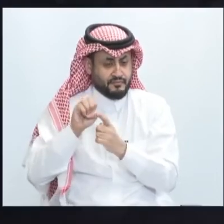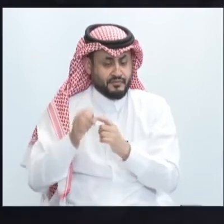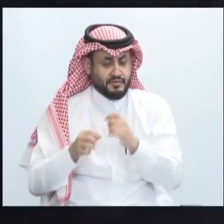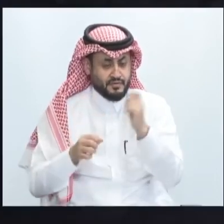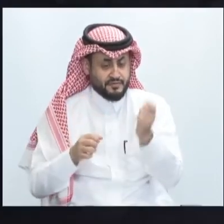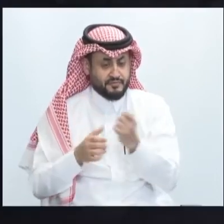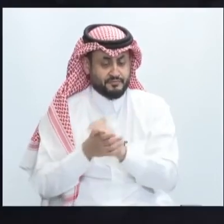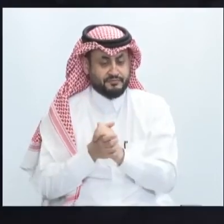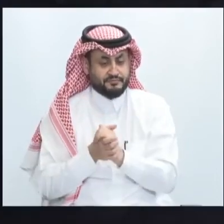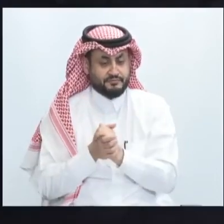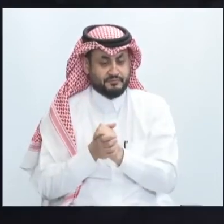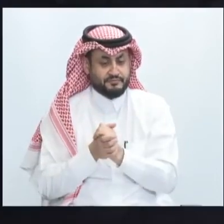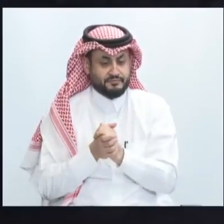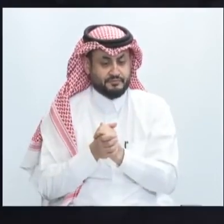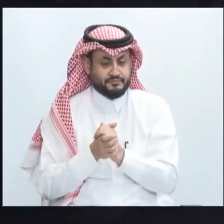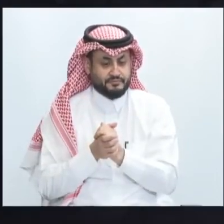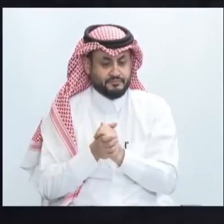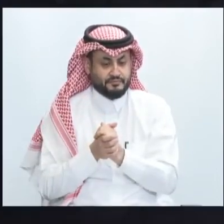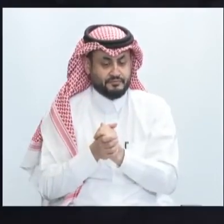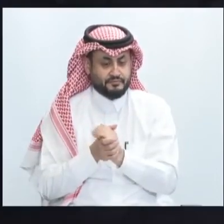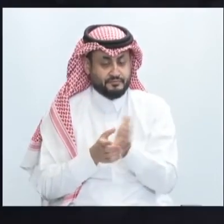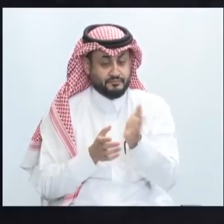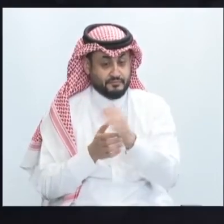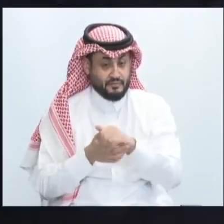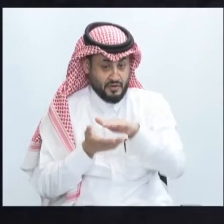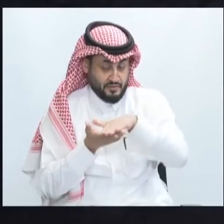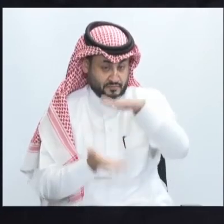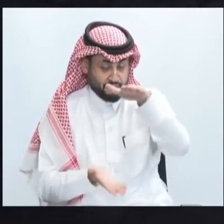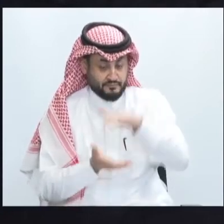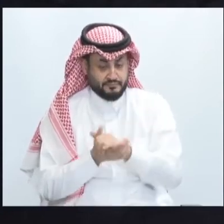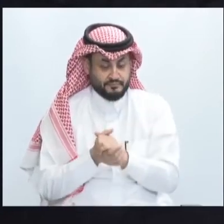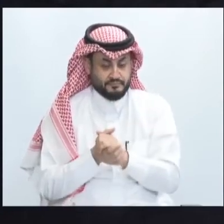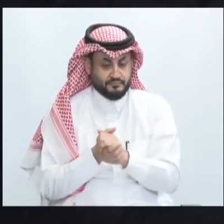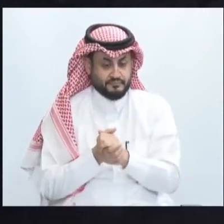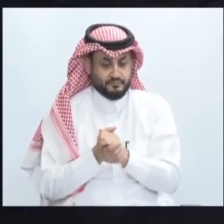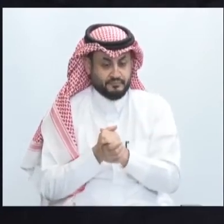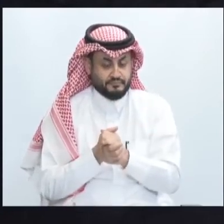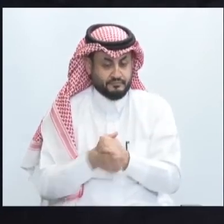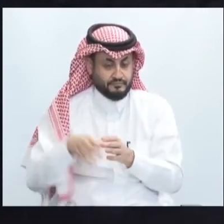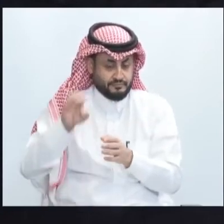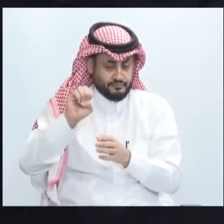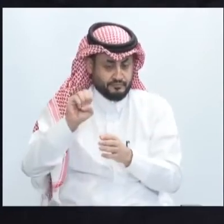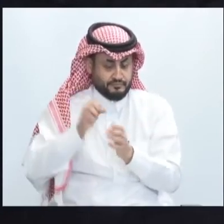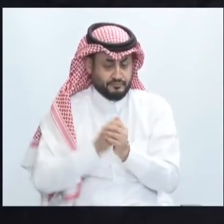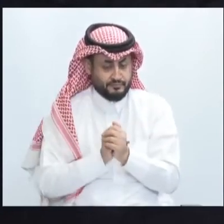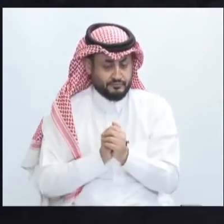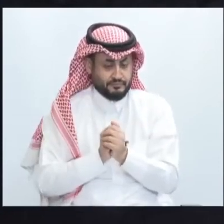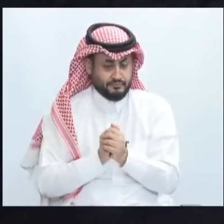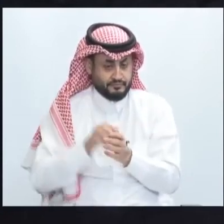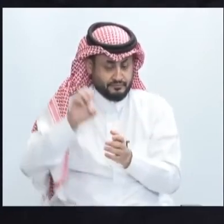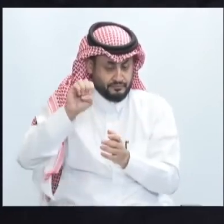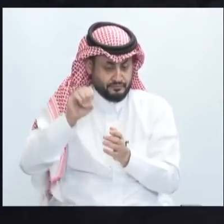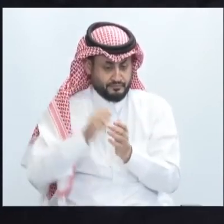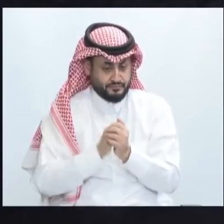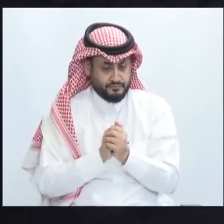egg, egg. Excellent. Okay, what about the capital form? We have the letter E here as a capital